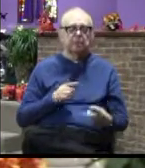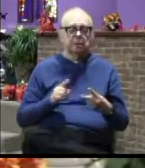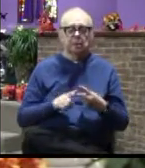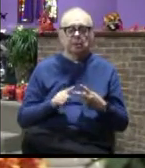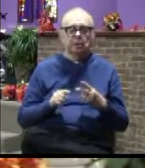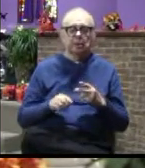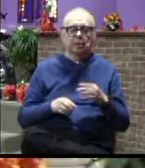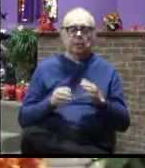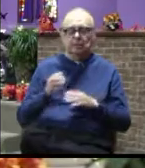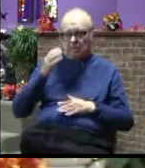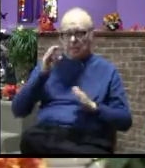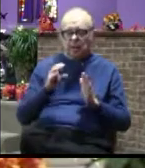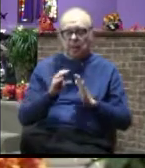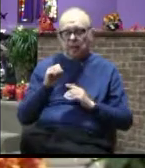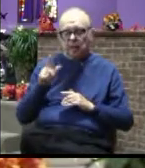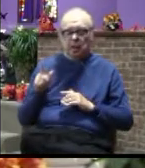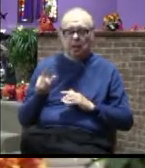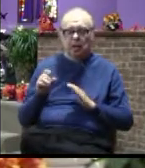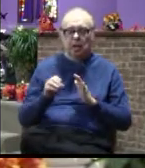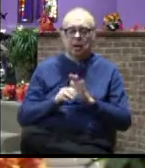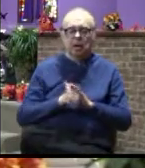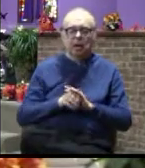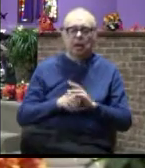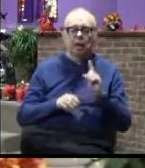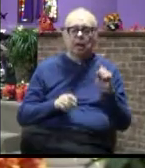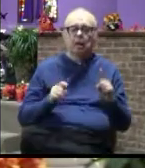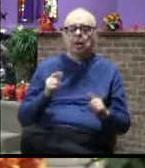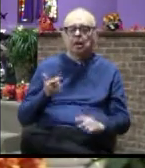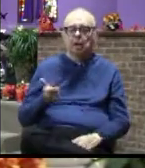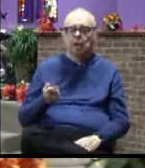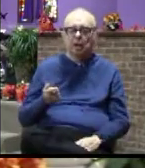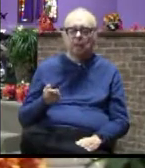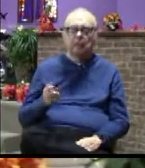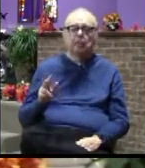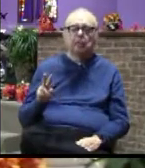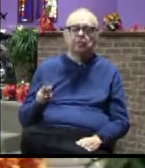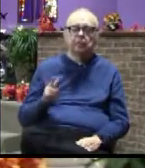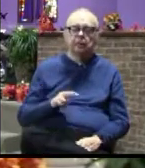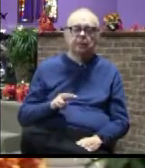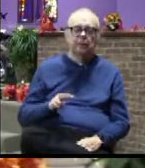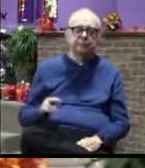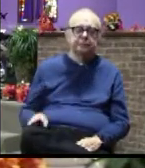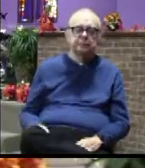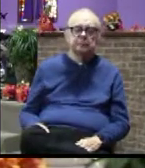is found in the book of Colossians chapter 1 verse 21 and 22